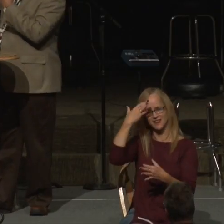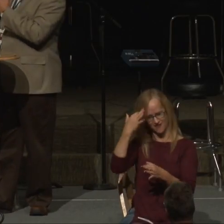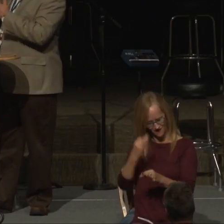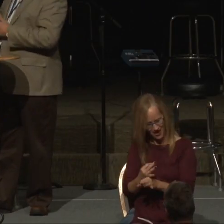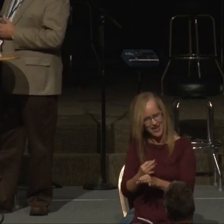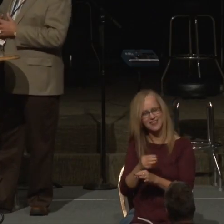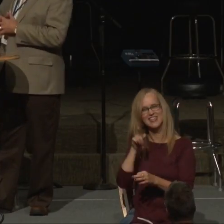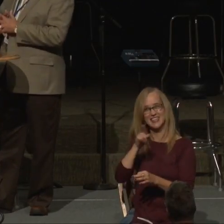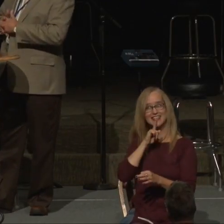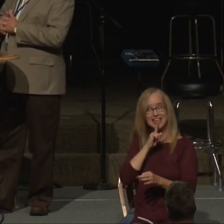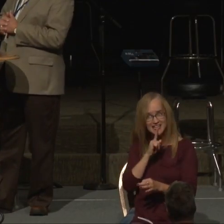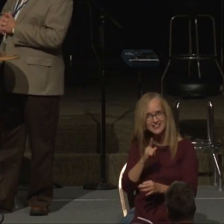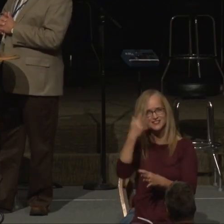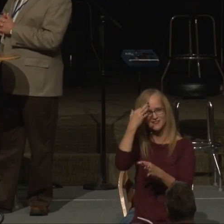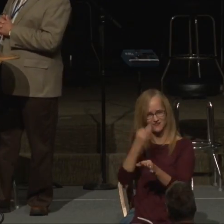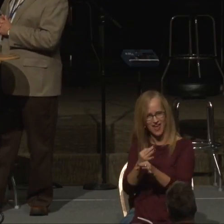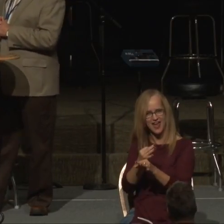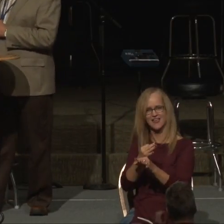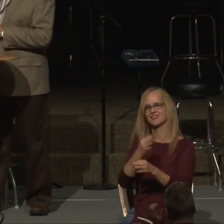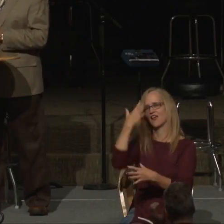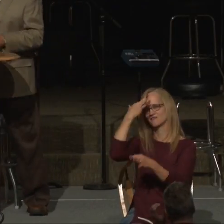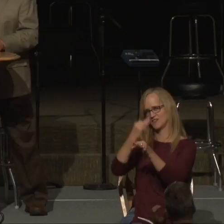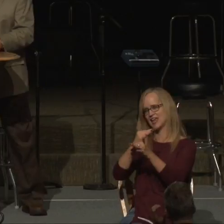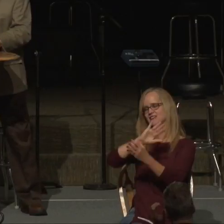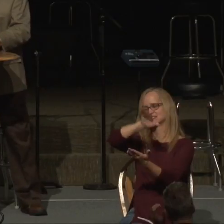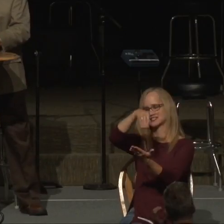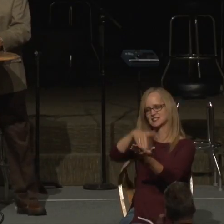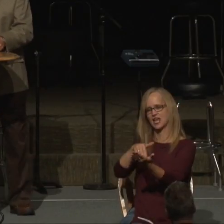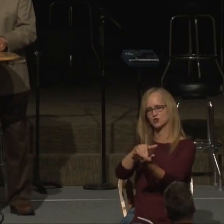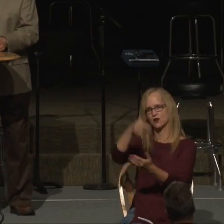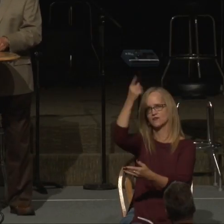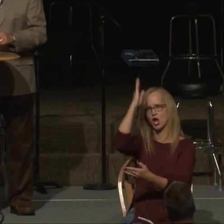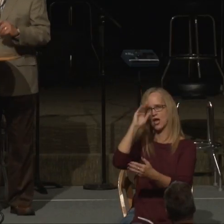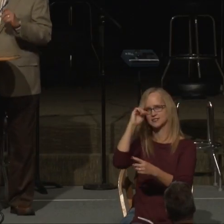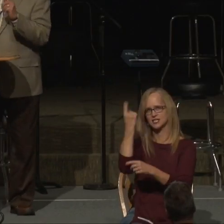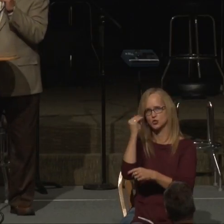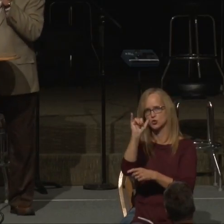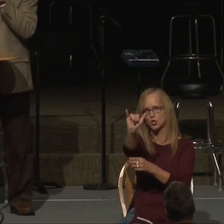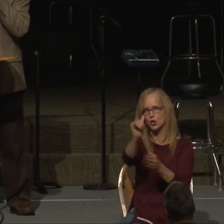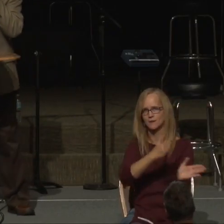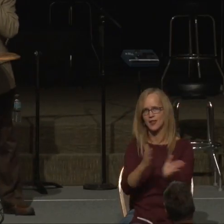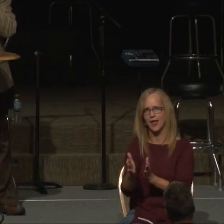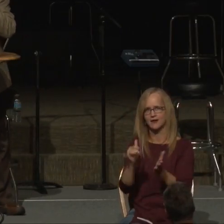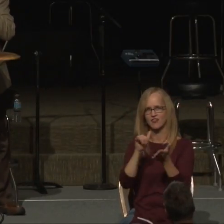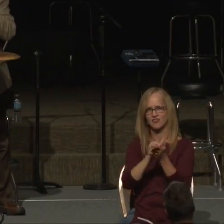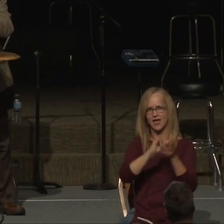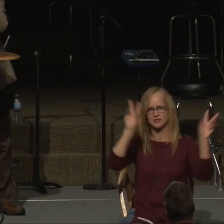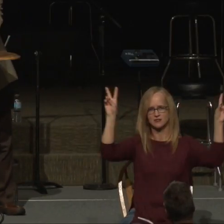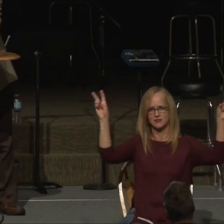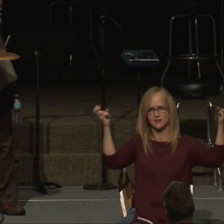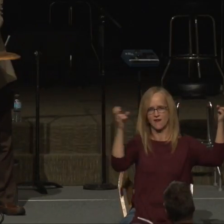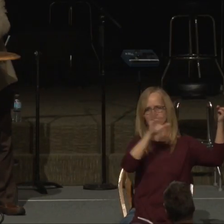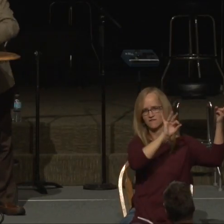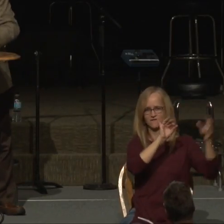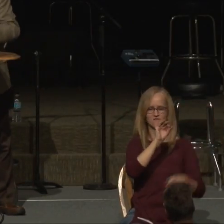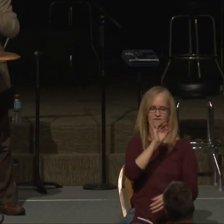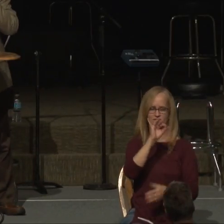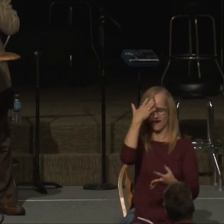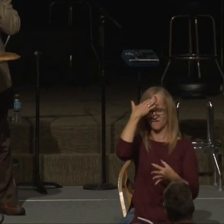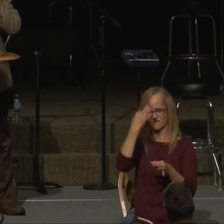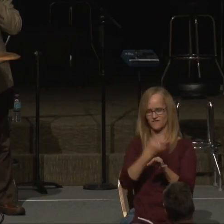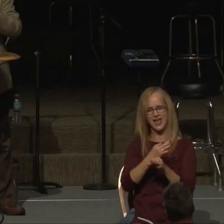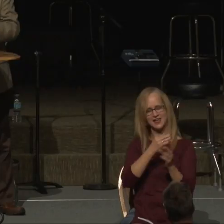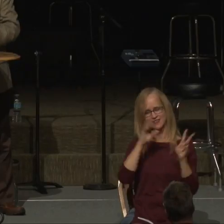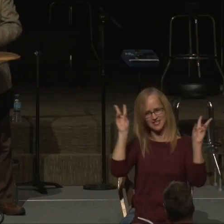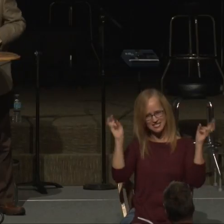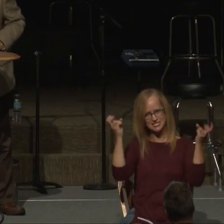faith. And faith to be the centerpiece of God's eternal plan. So there you have it. That's the faith series in a nutshell. Of course,